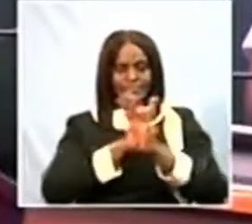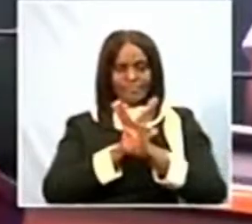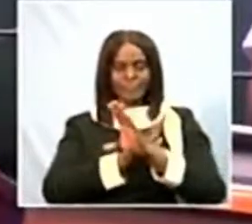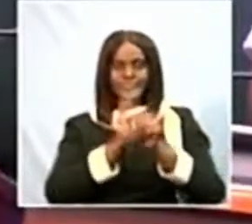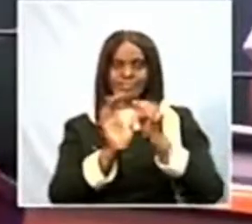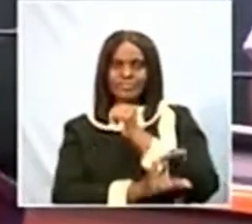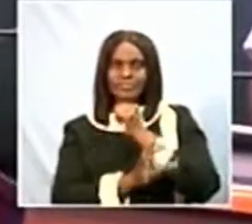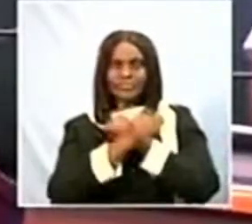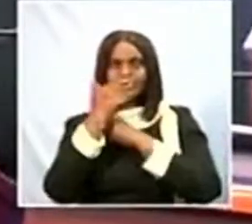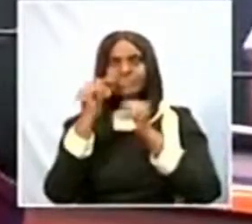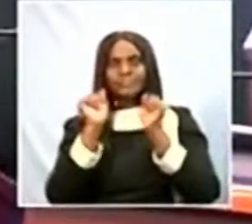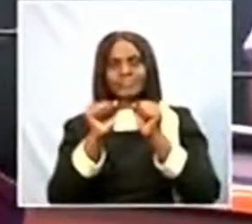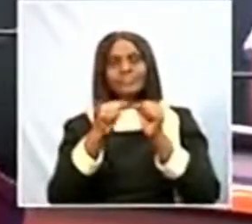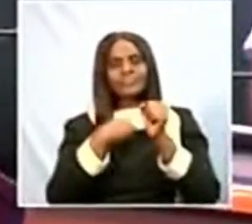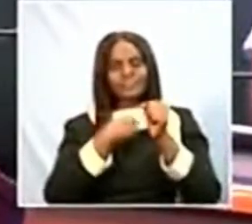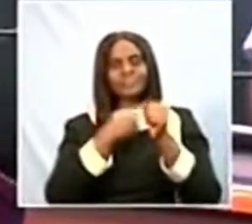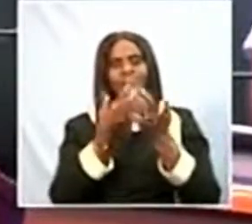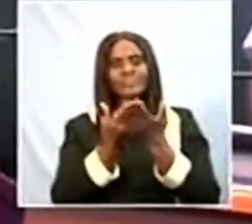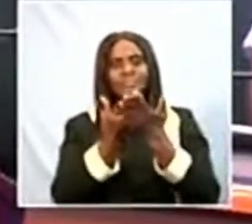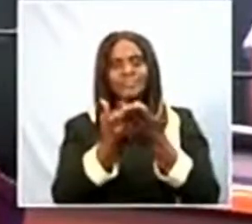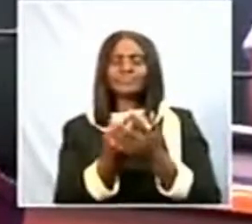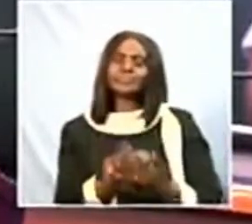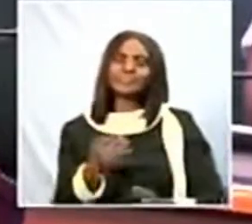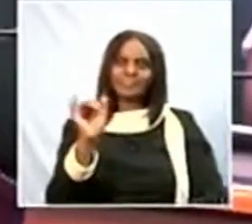country. Madam Speaker, I thank you. I submit.